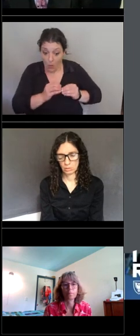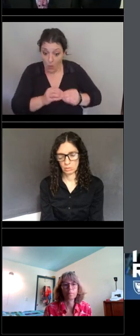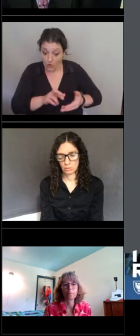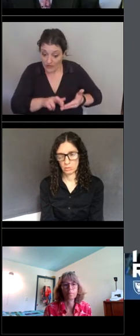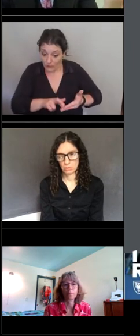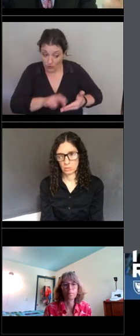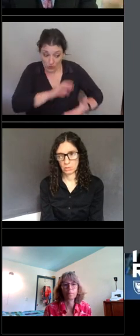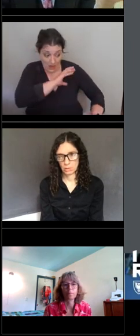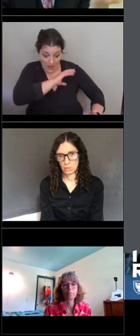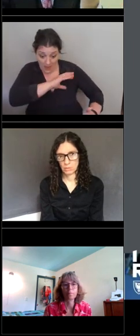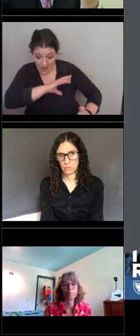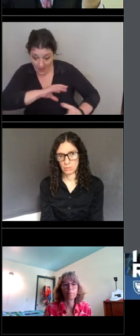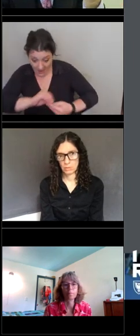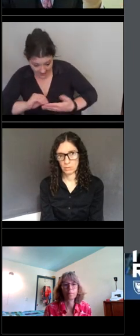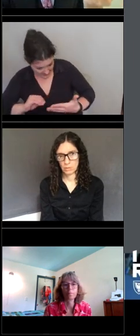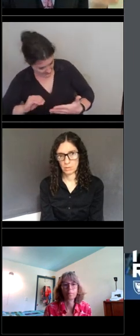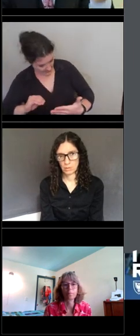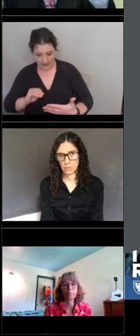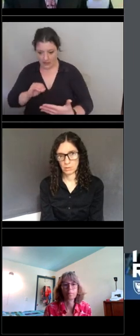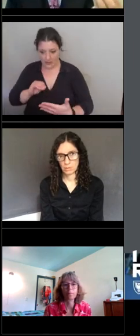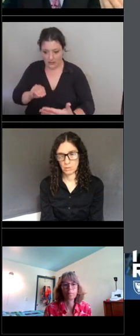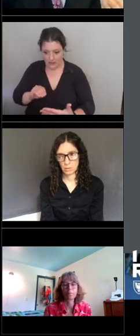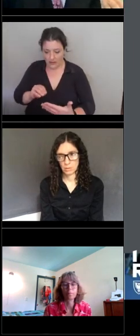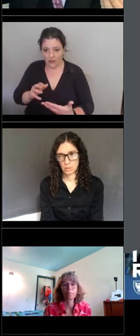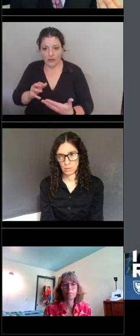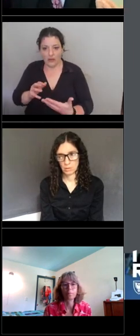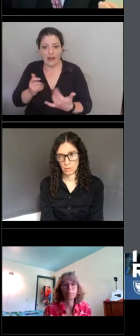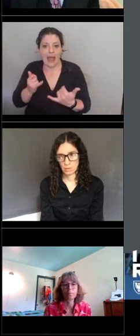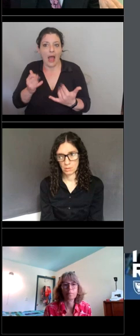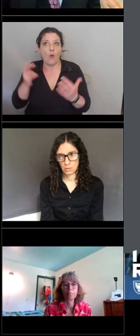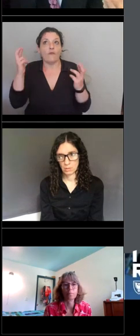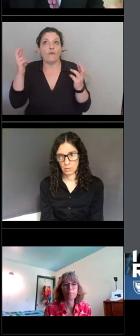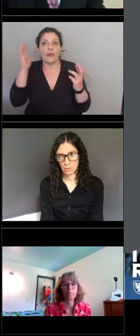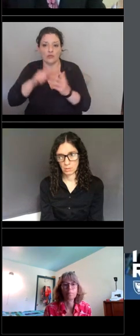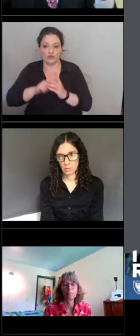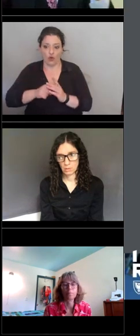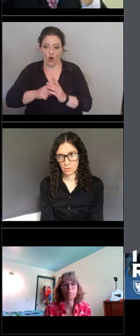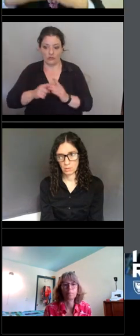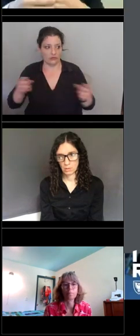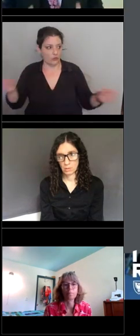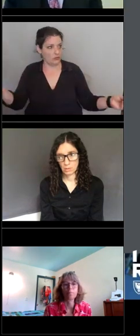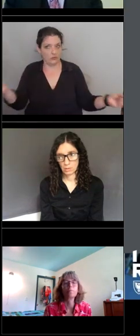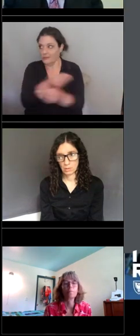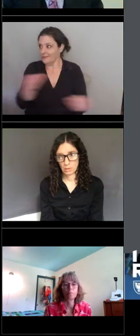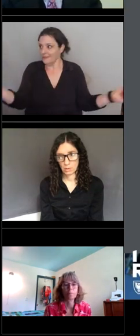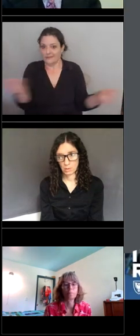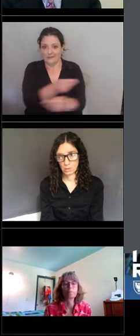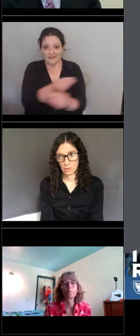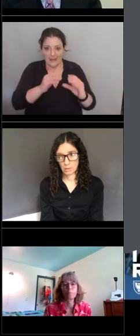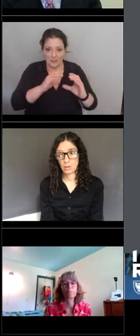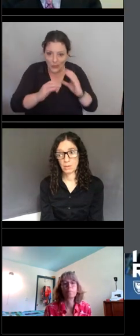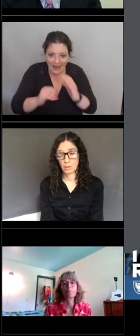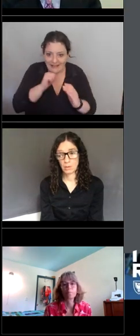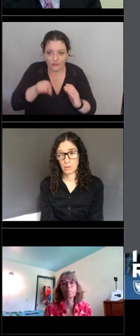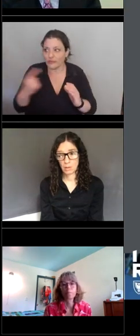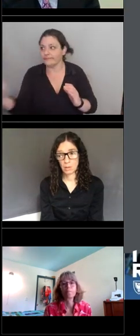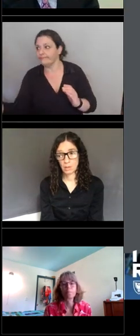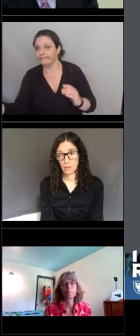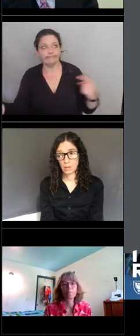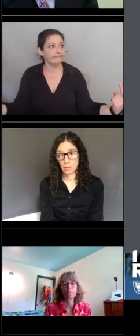like, okay, we have research actions, and these are separate from our management actions. But, hopefully the managers and the